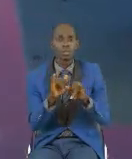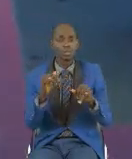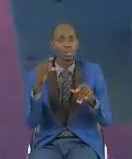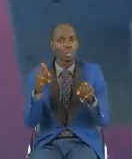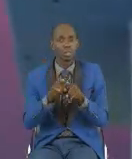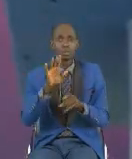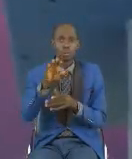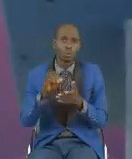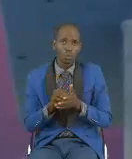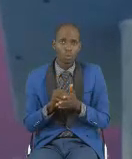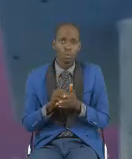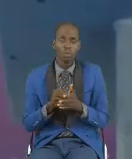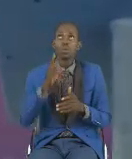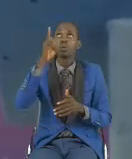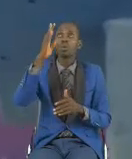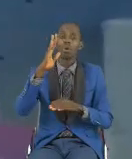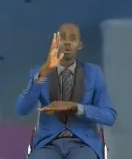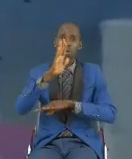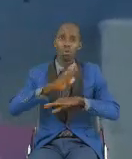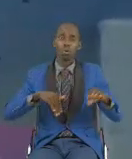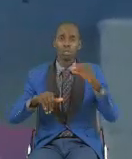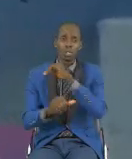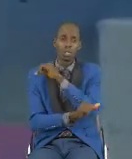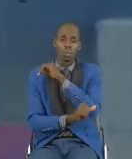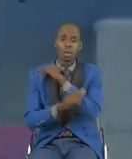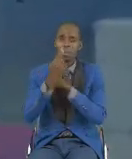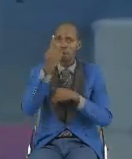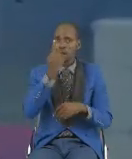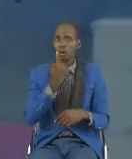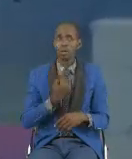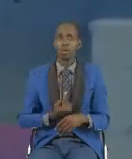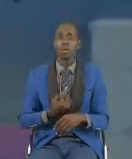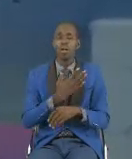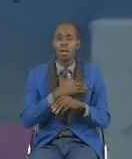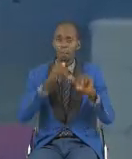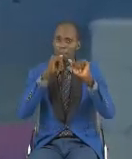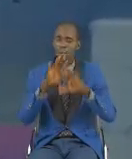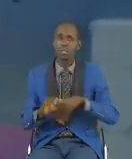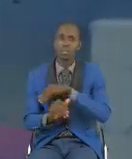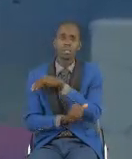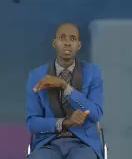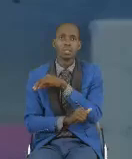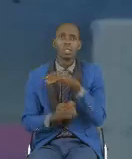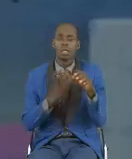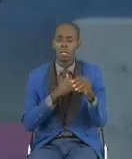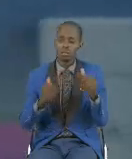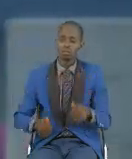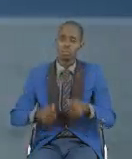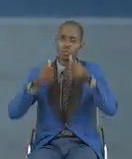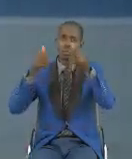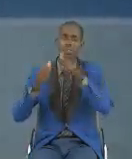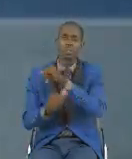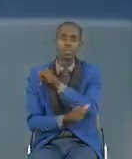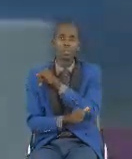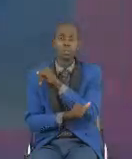called Abraham alone, and he blessed him, and he promoted him. But